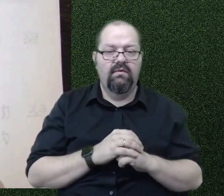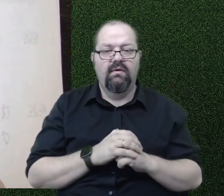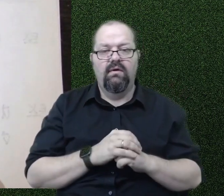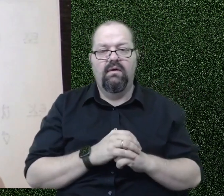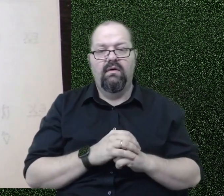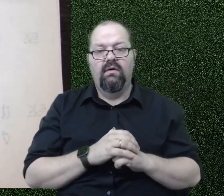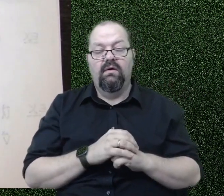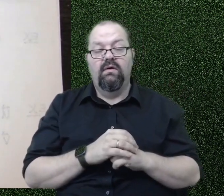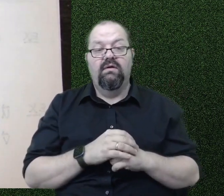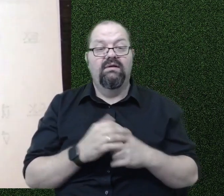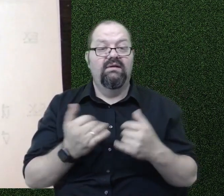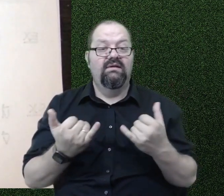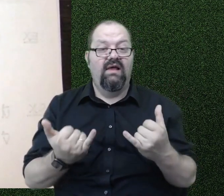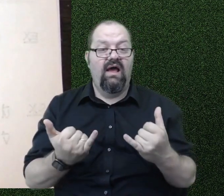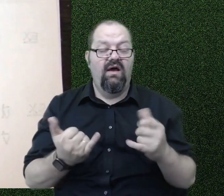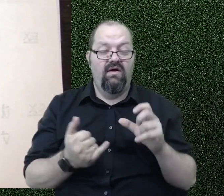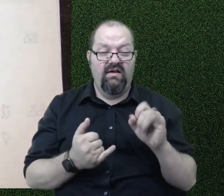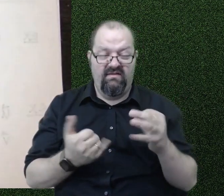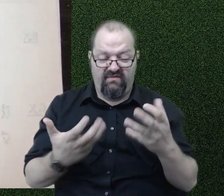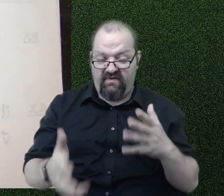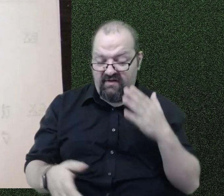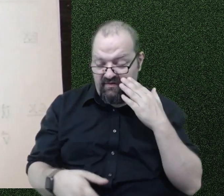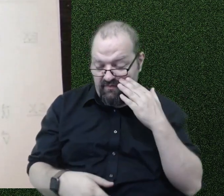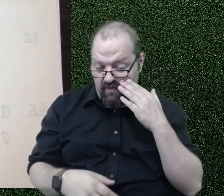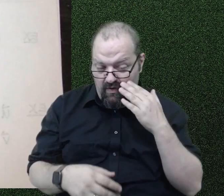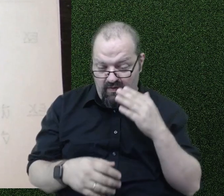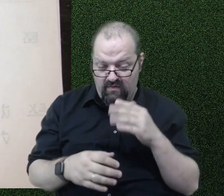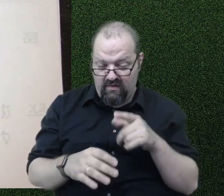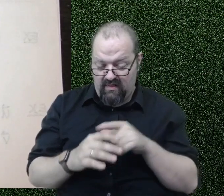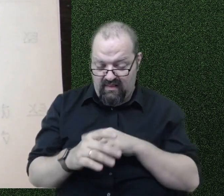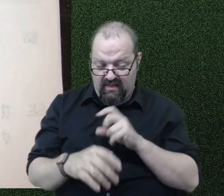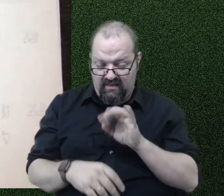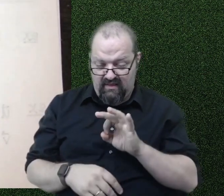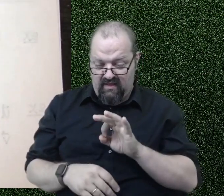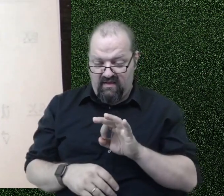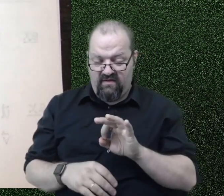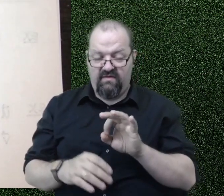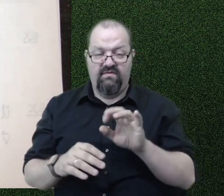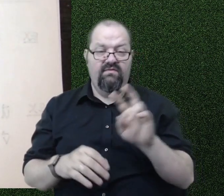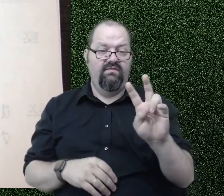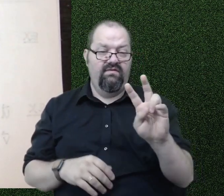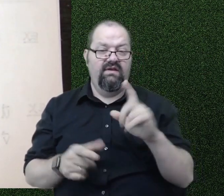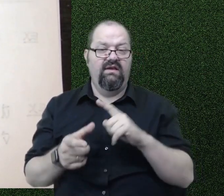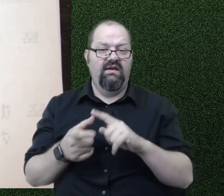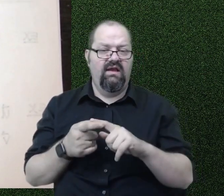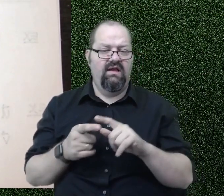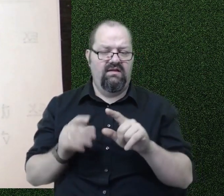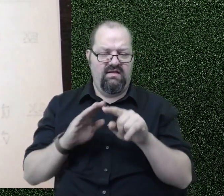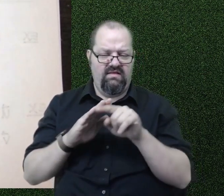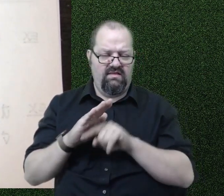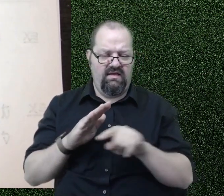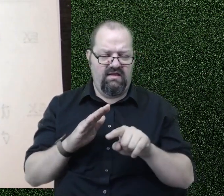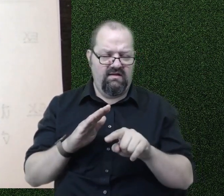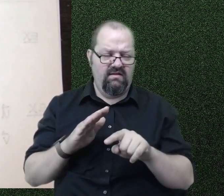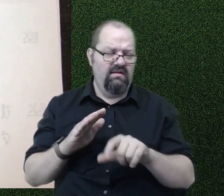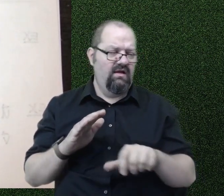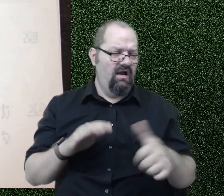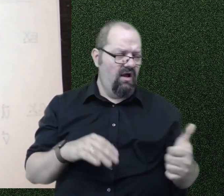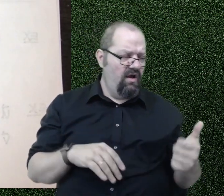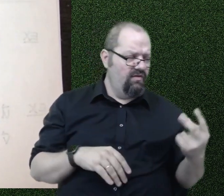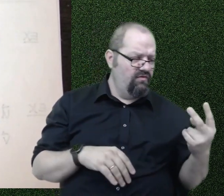So I might ask myself, if I know the length of v and I know theta, what do the adjacent side and opposite sides have to be? It's pretty